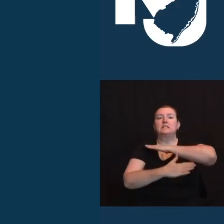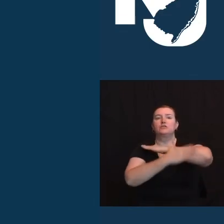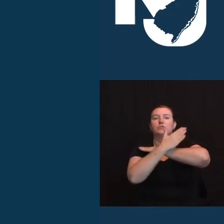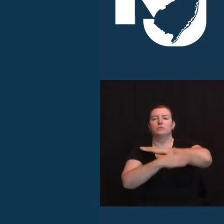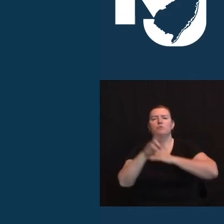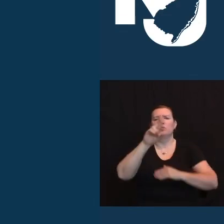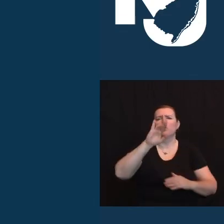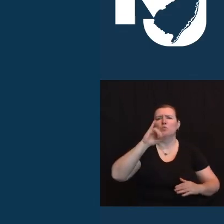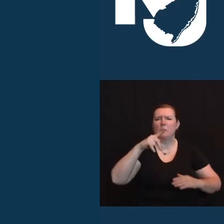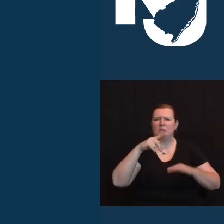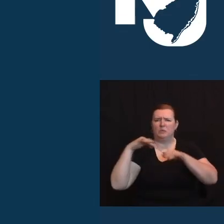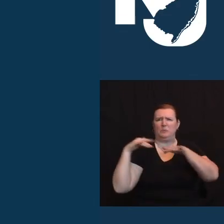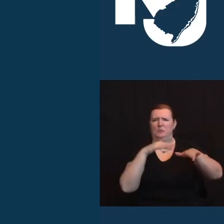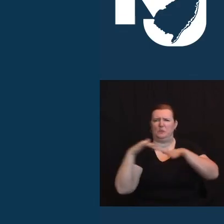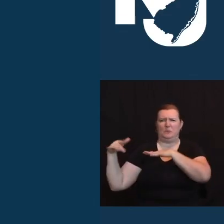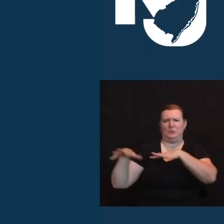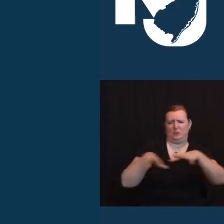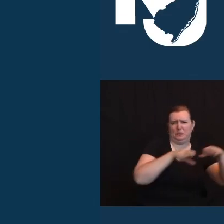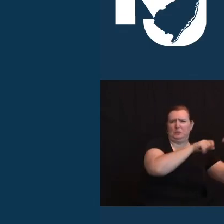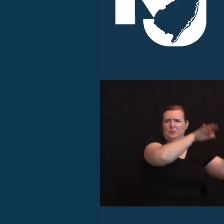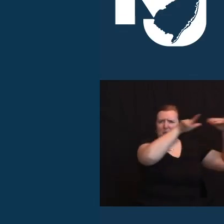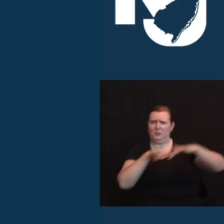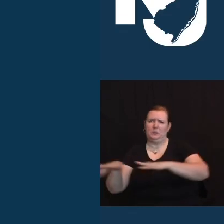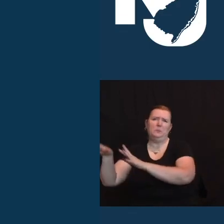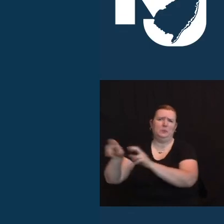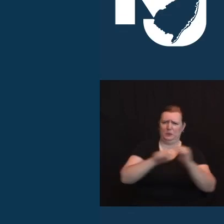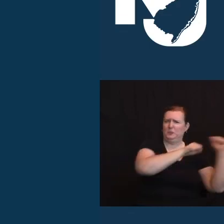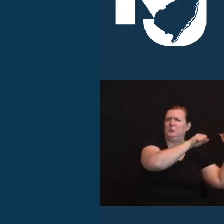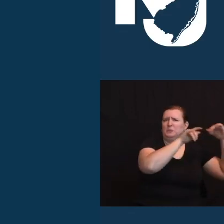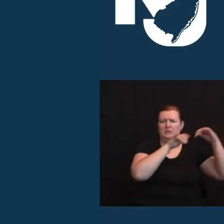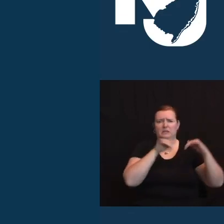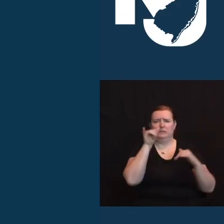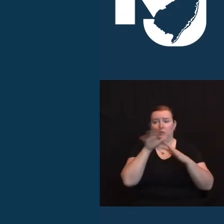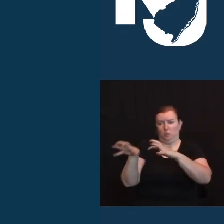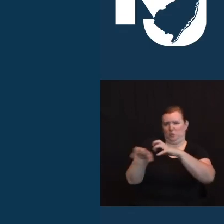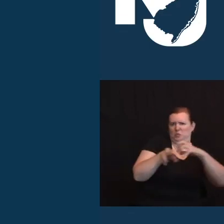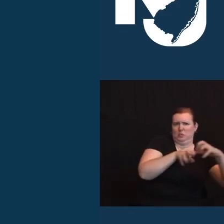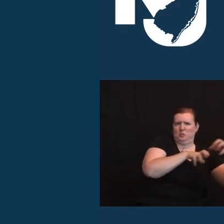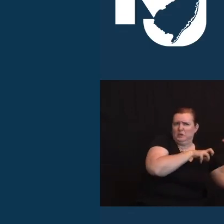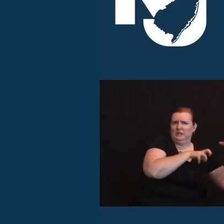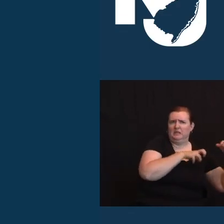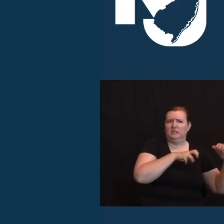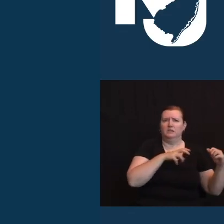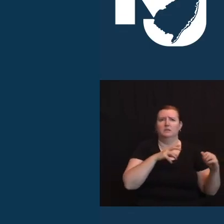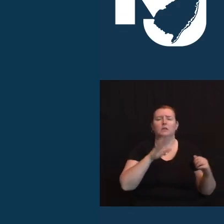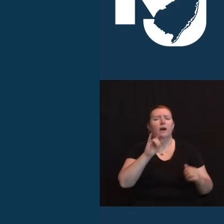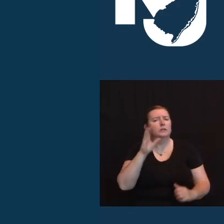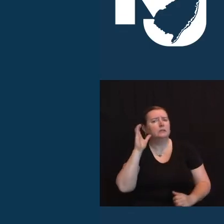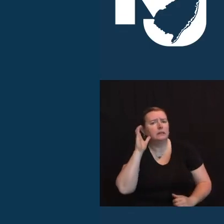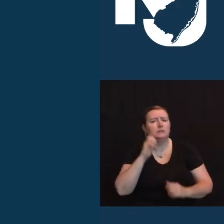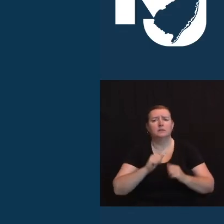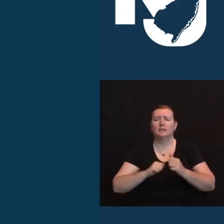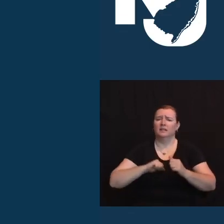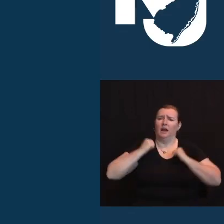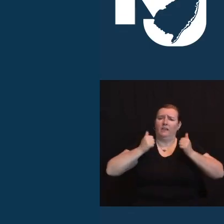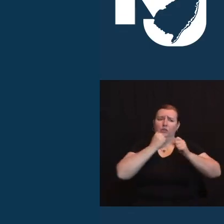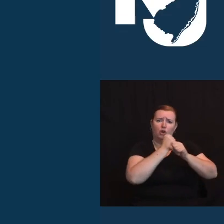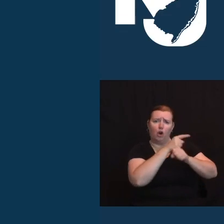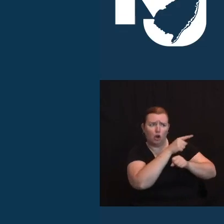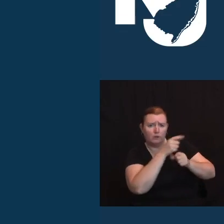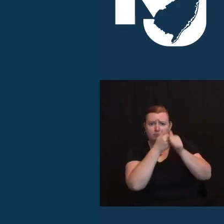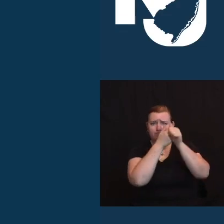are on the beach today and heed all the warnings and directions from lifeguards. Depending on where you are in inland